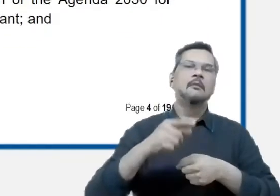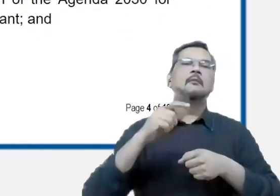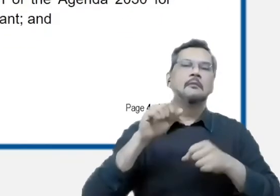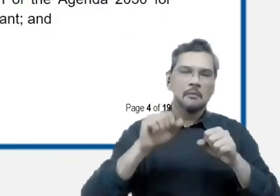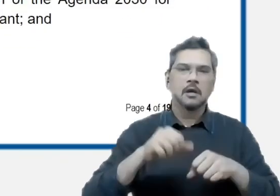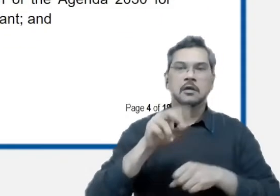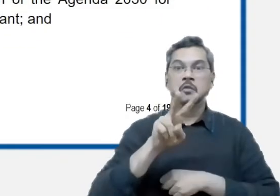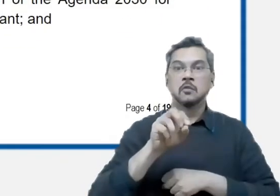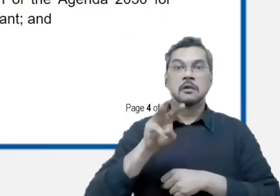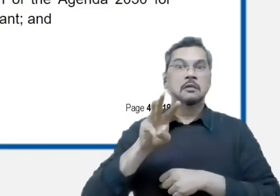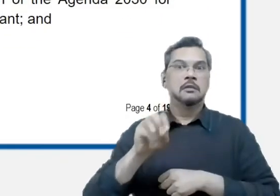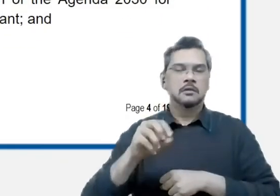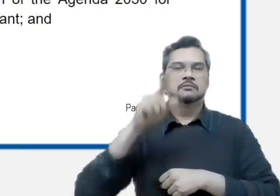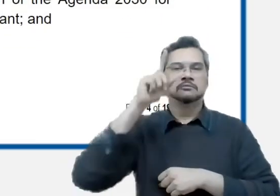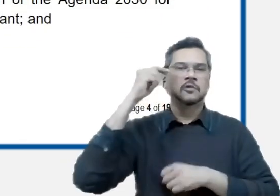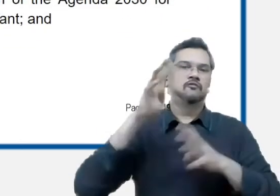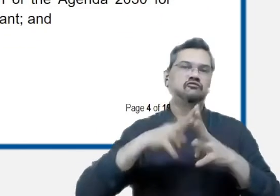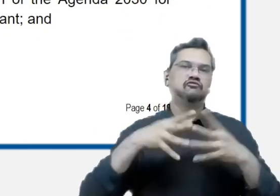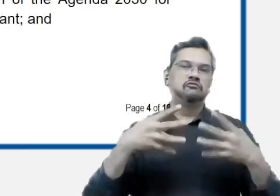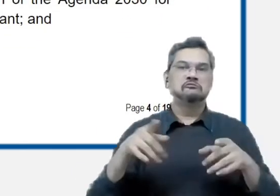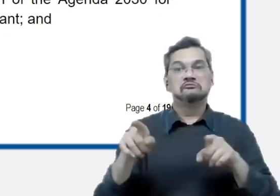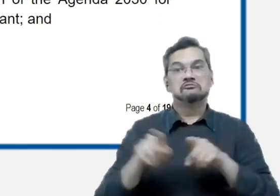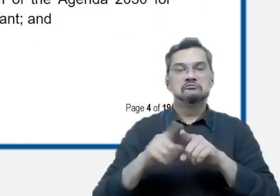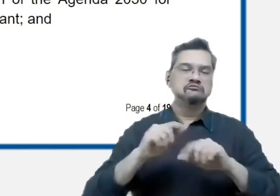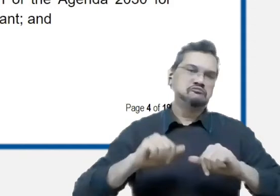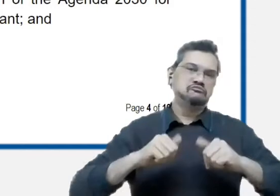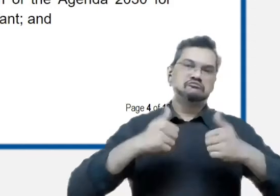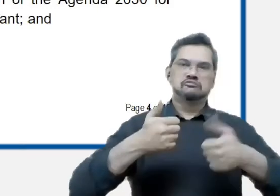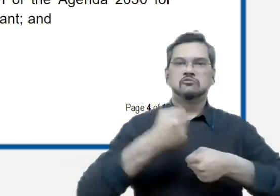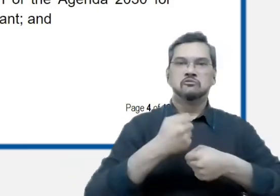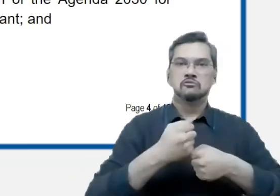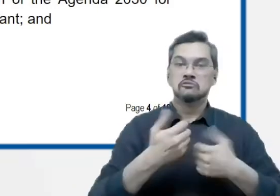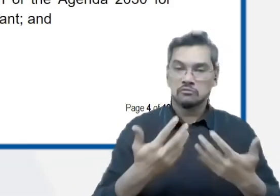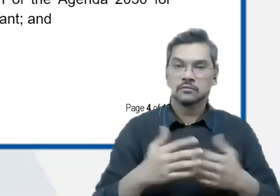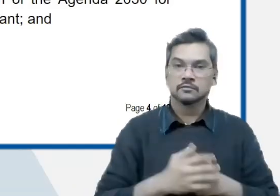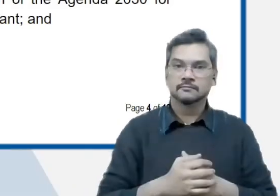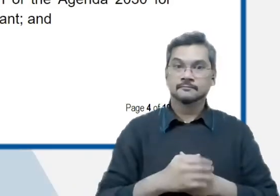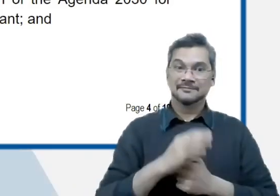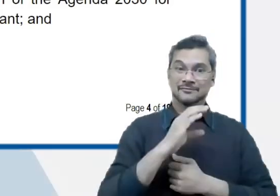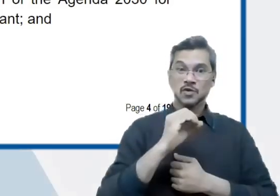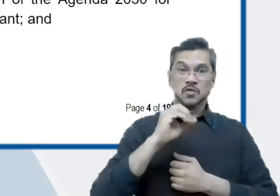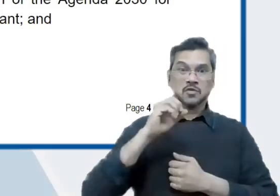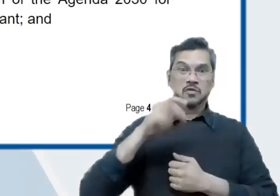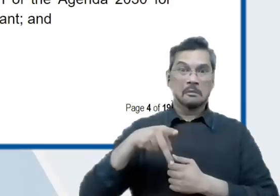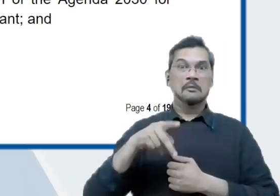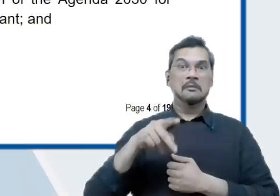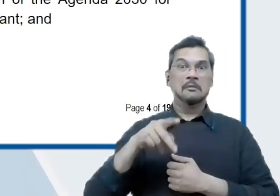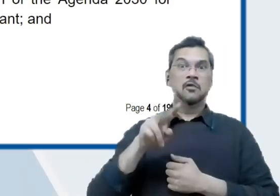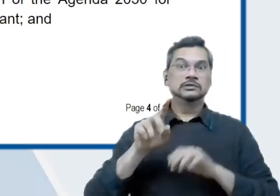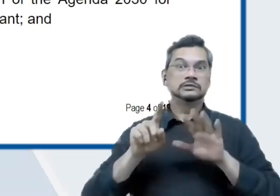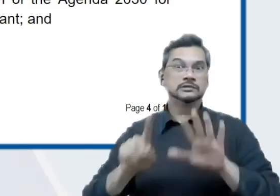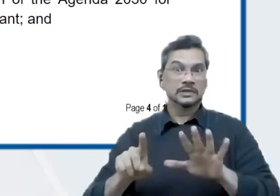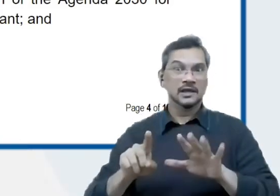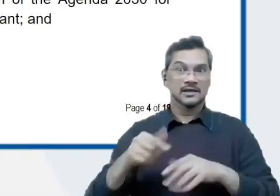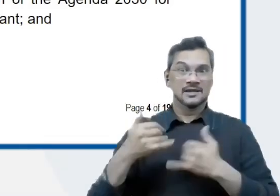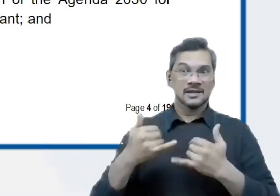Mindful of the outcome of the COP26 of the United Nations Framework Convention on Climate Change held in Glasgow, United Kingdom,